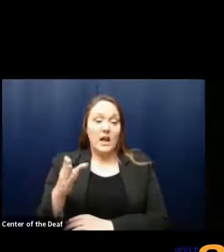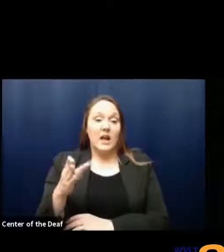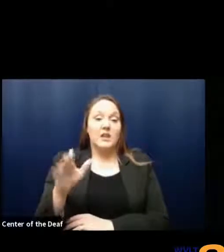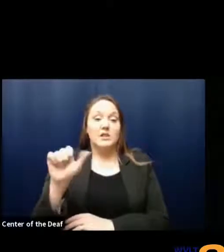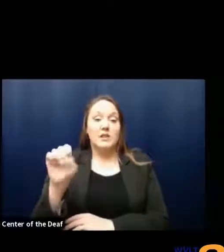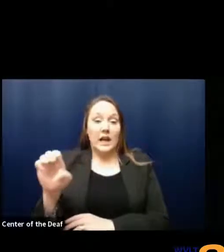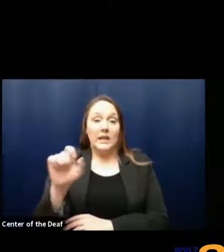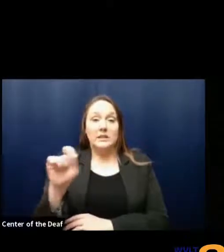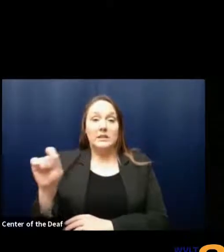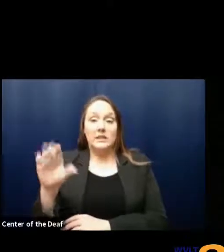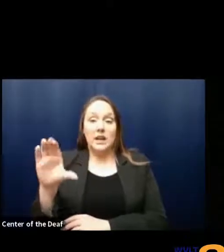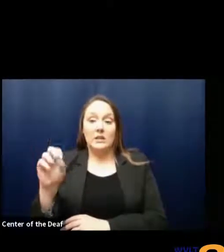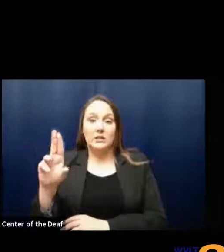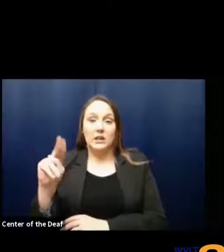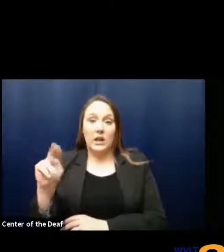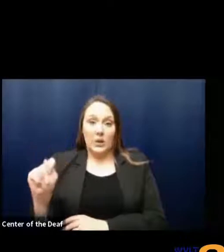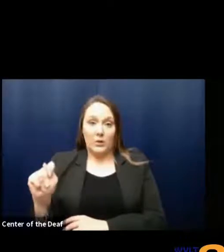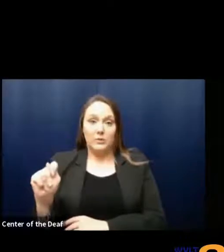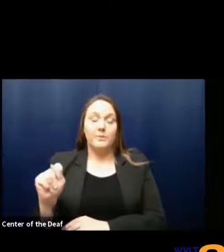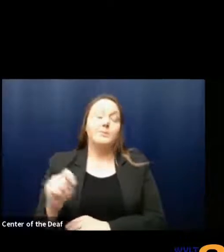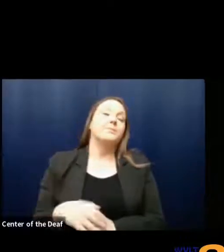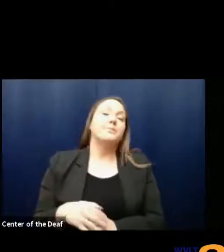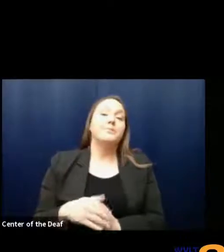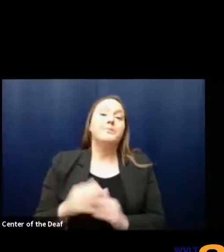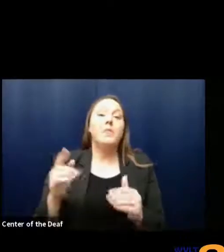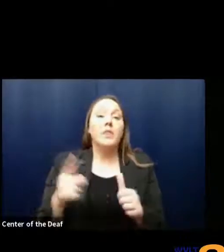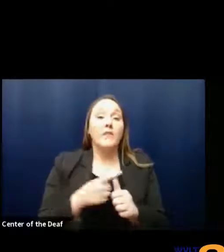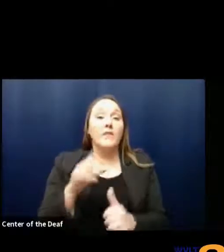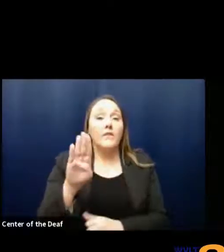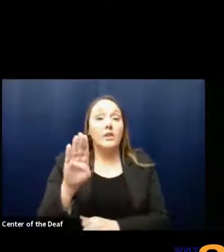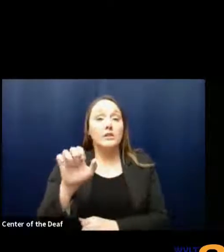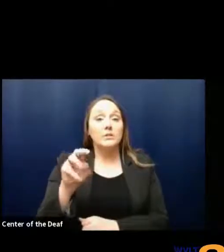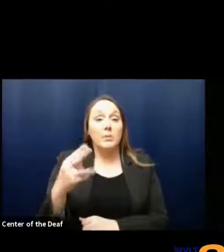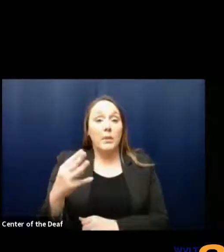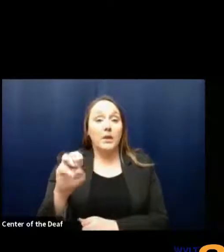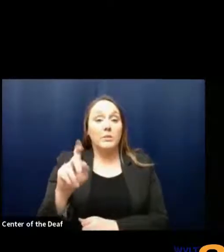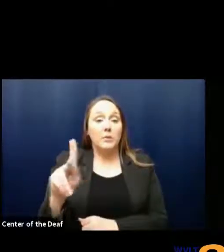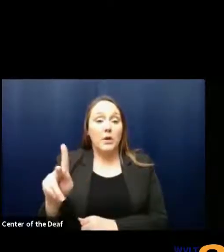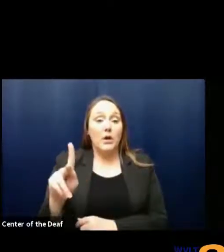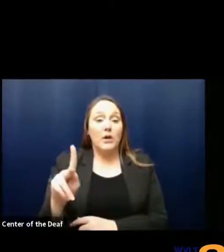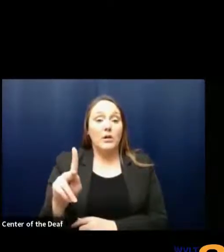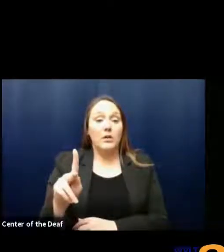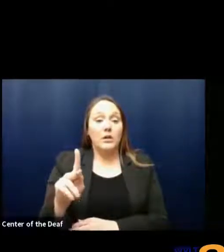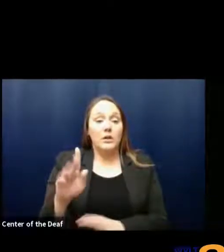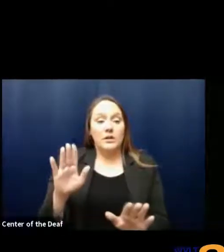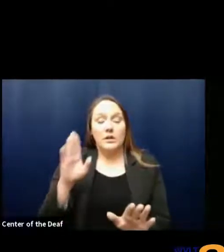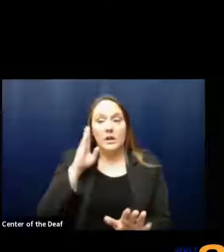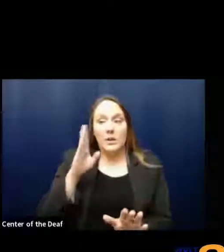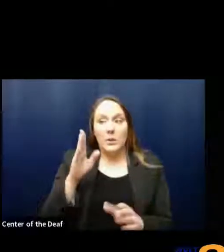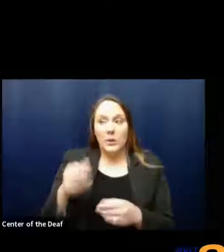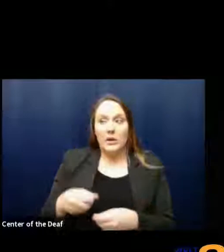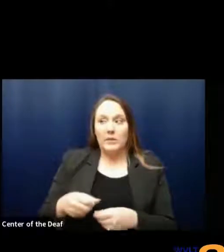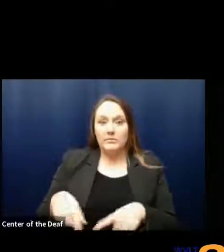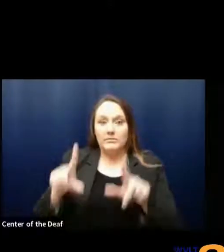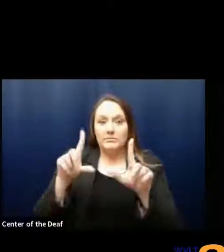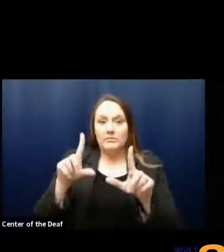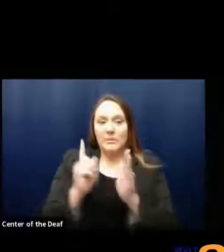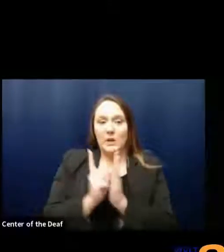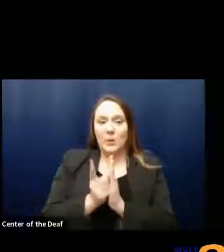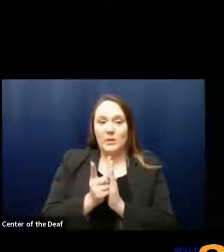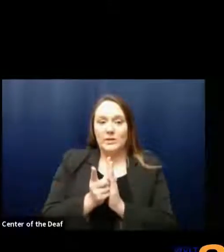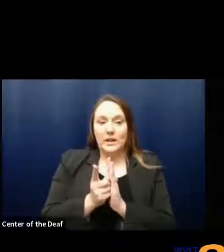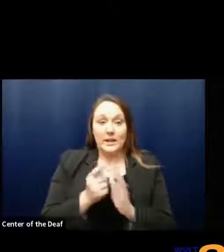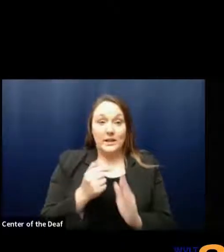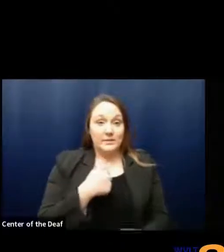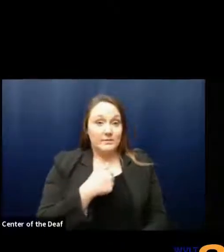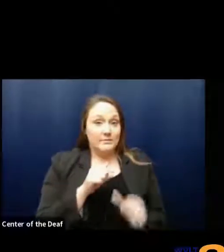covid.knoxcountytn.gov/case-count. Moving to the first benchmark. We'll work to bring up those benchmarks in just a second. So do I keep